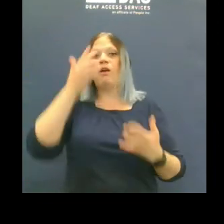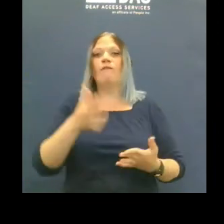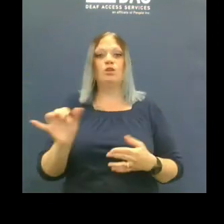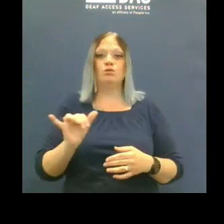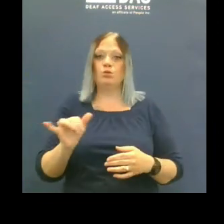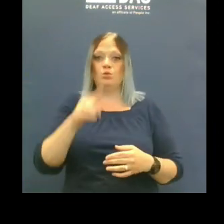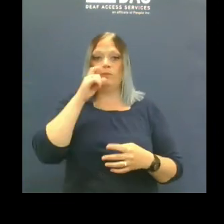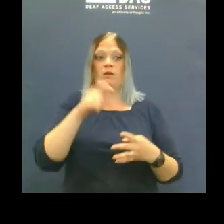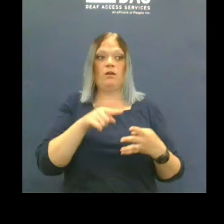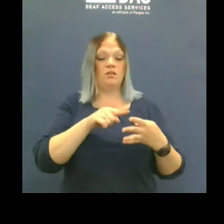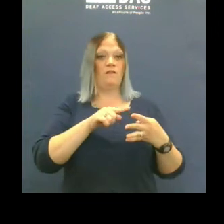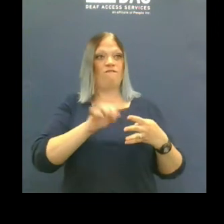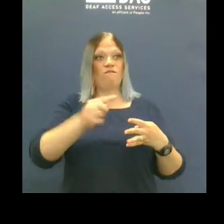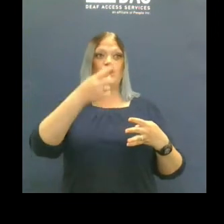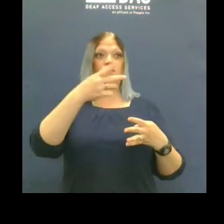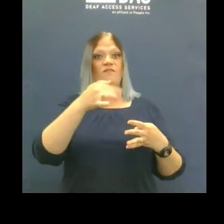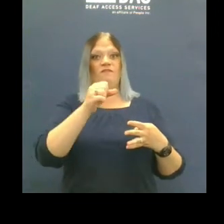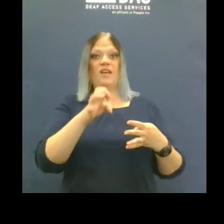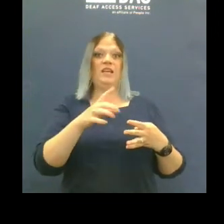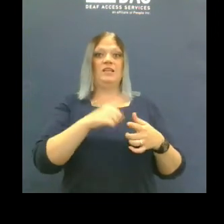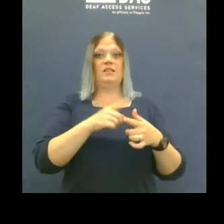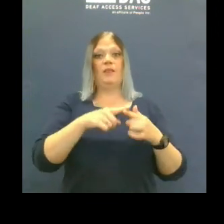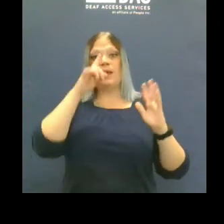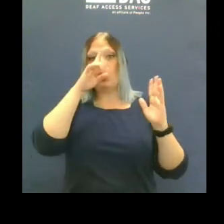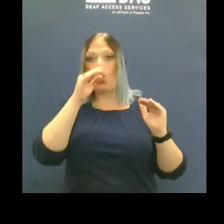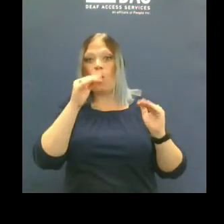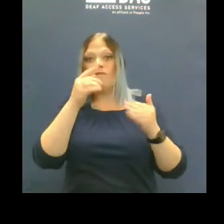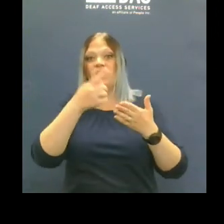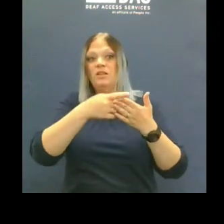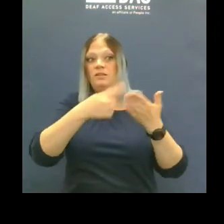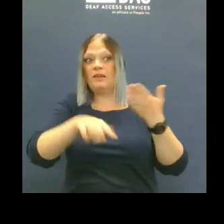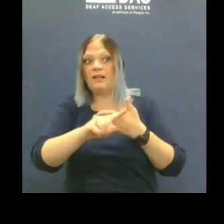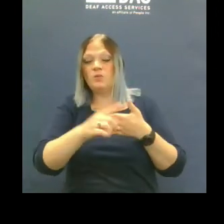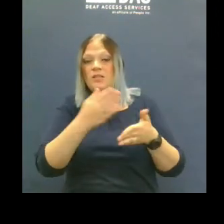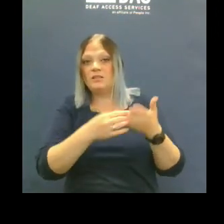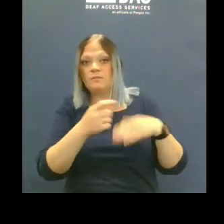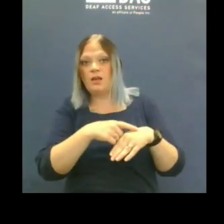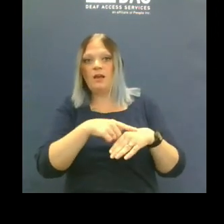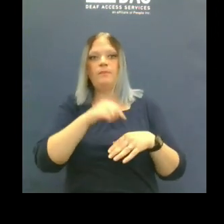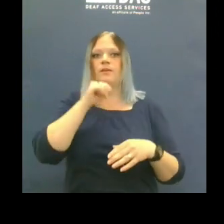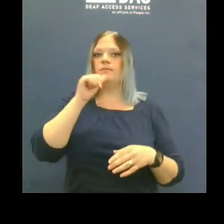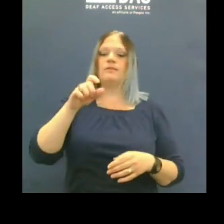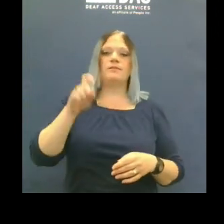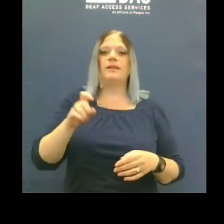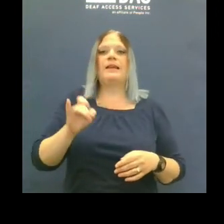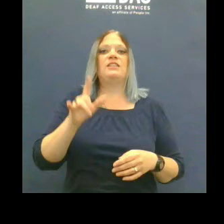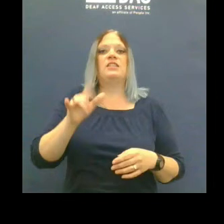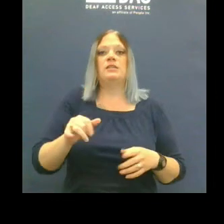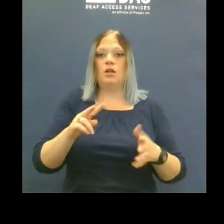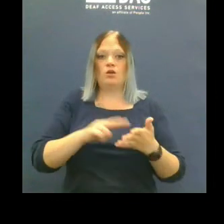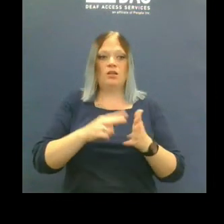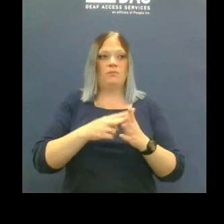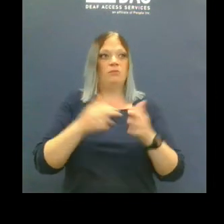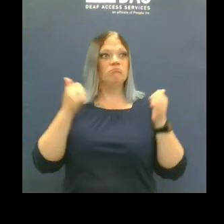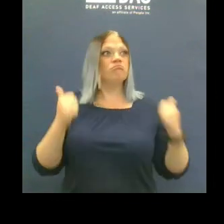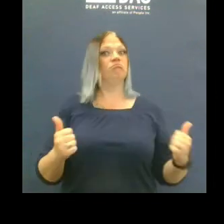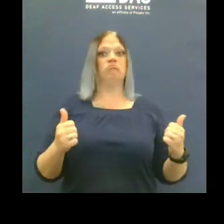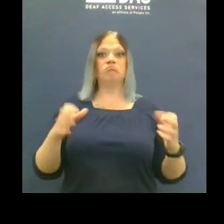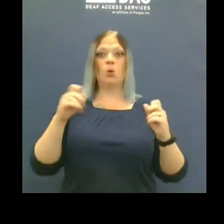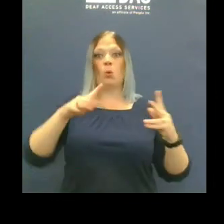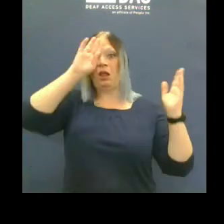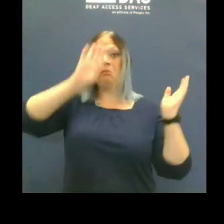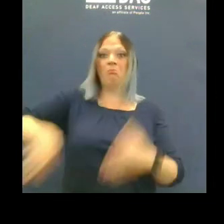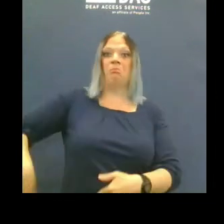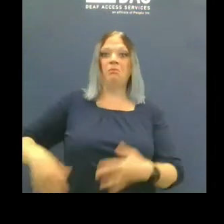we get to phase 1 and then hopefully sometime next week phase 2, it doesn't necessarily mean that everything is good and we can forget